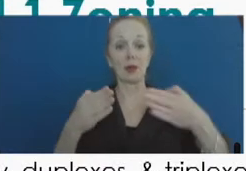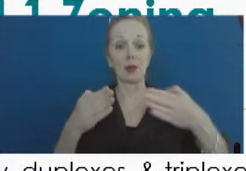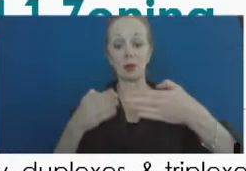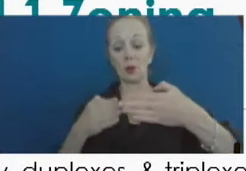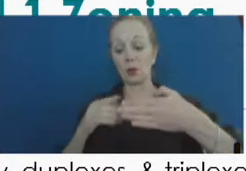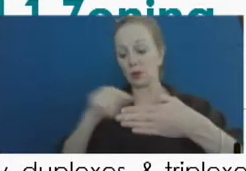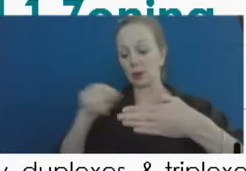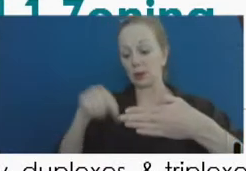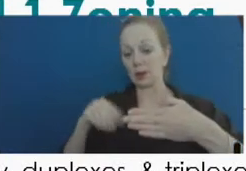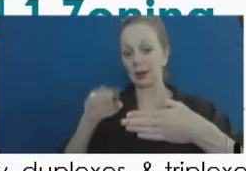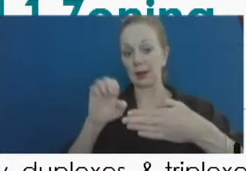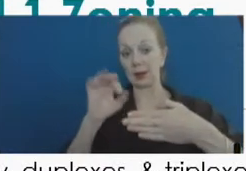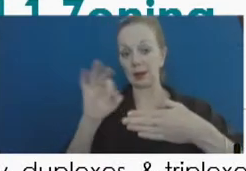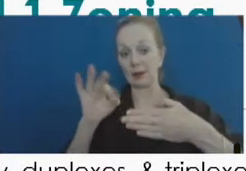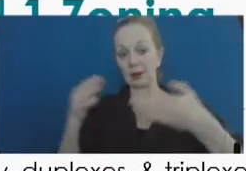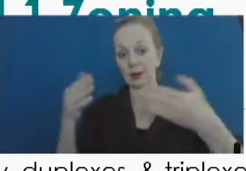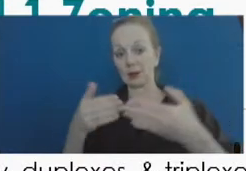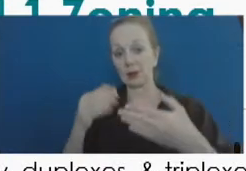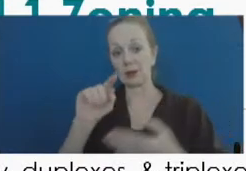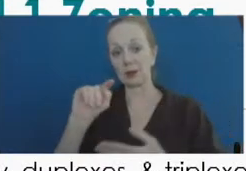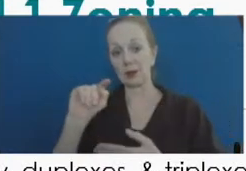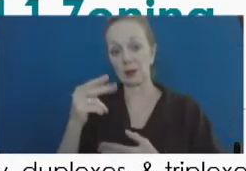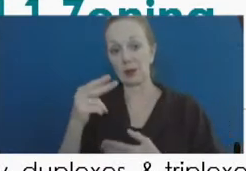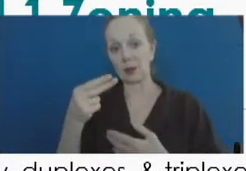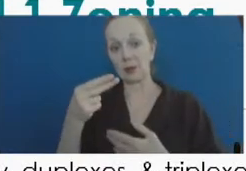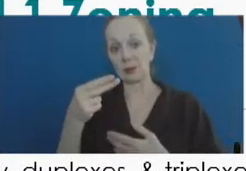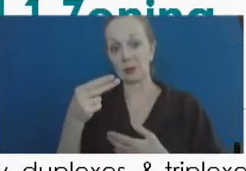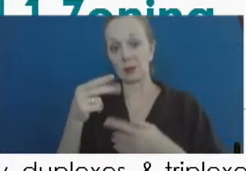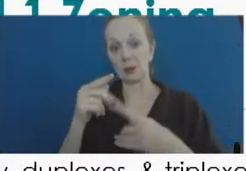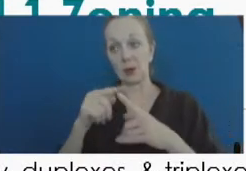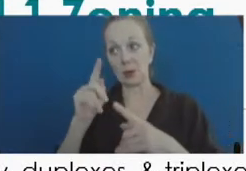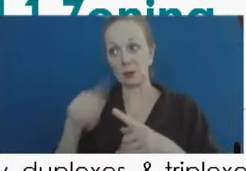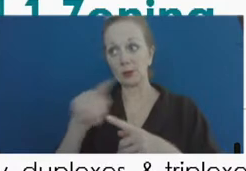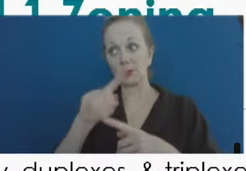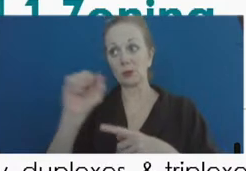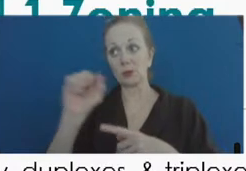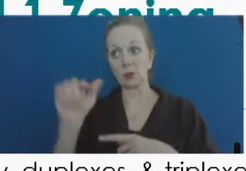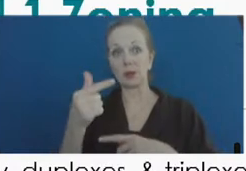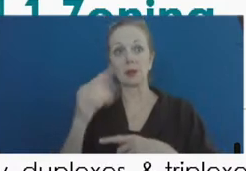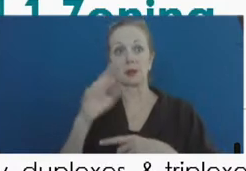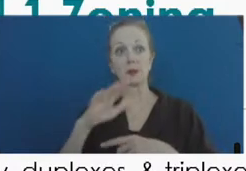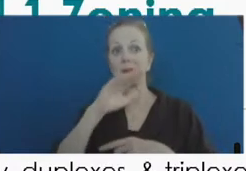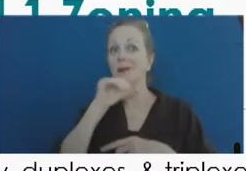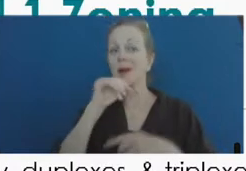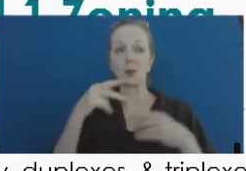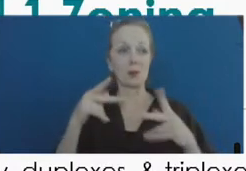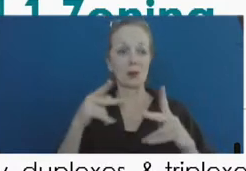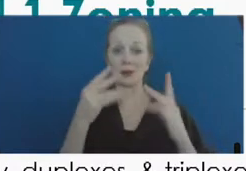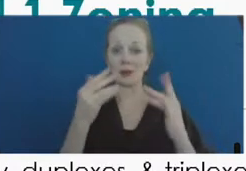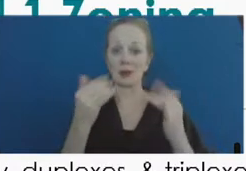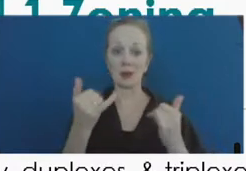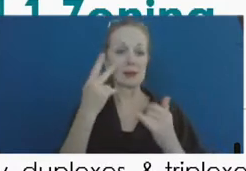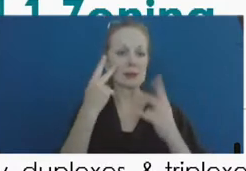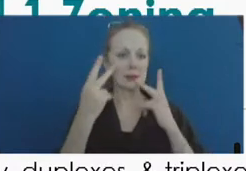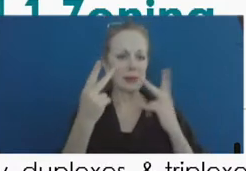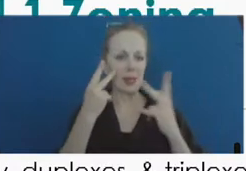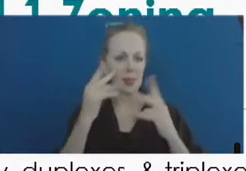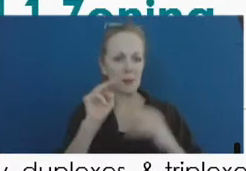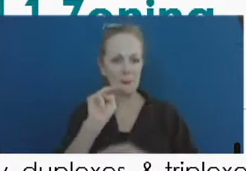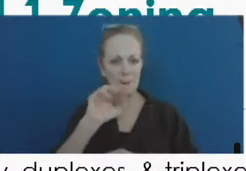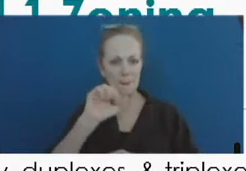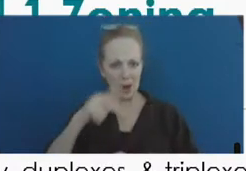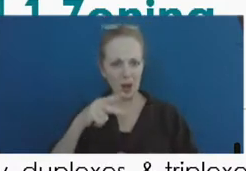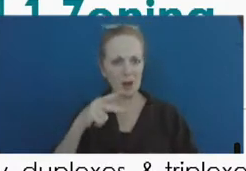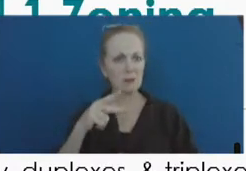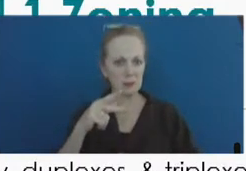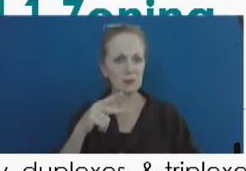we introduce townhomes to those zoning districts where they're not allowed today. You can see from the map, there's not a